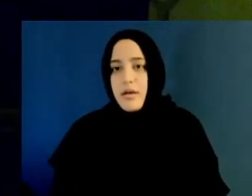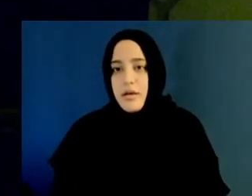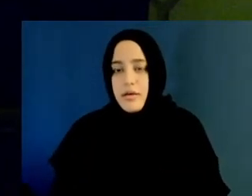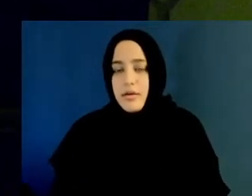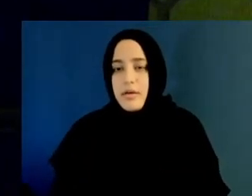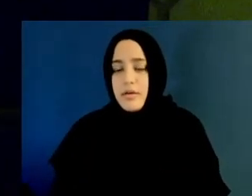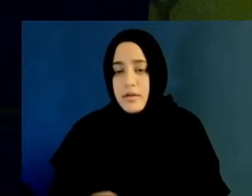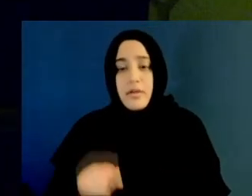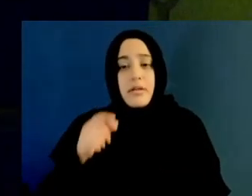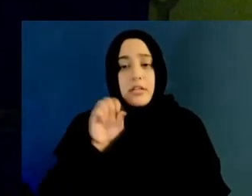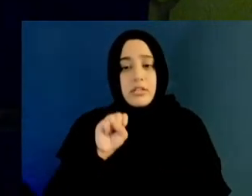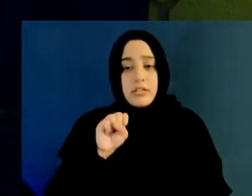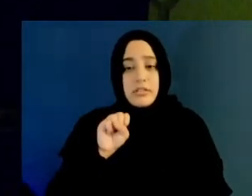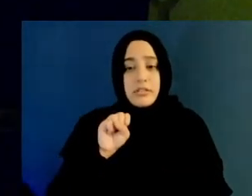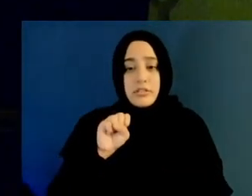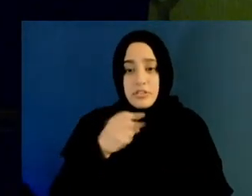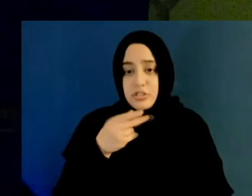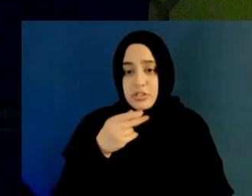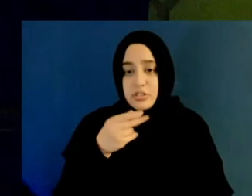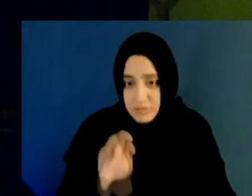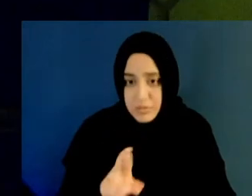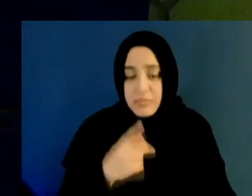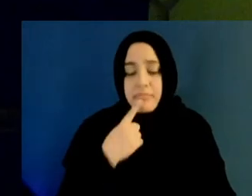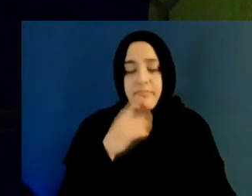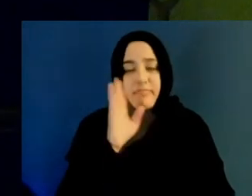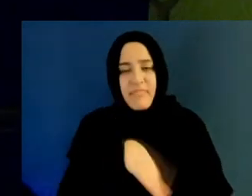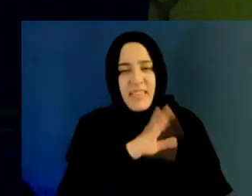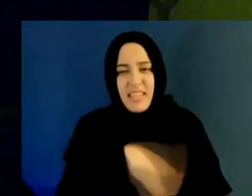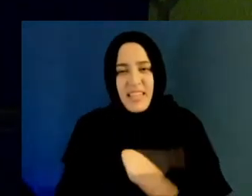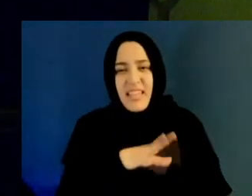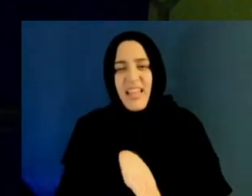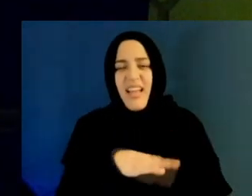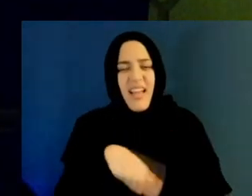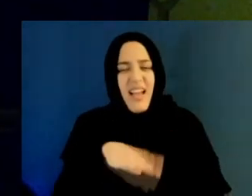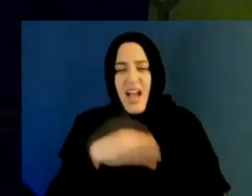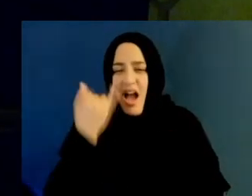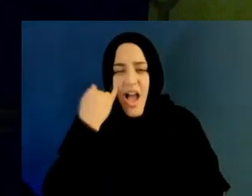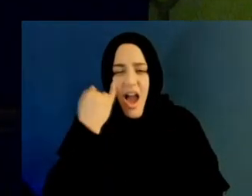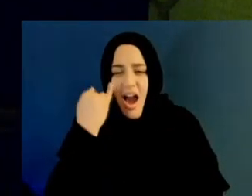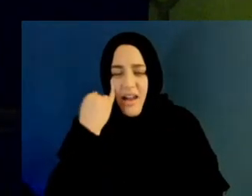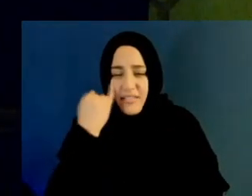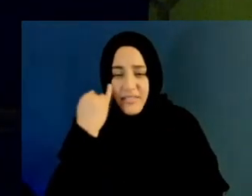the camel is moving. Let it drag the body of Zainul Abideen on the side.